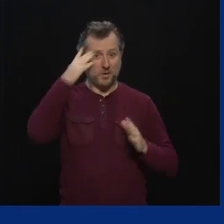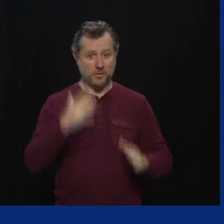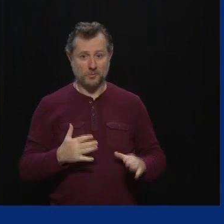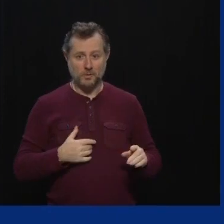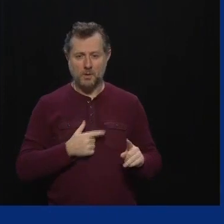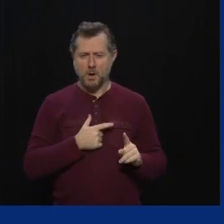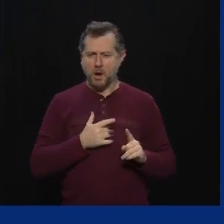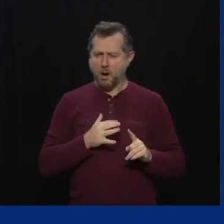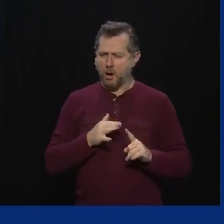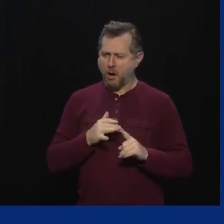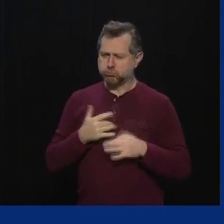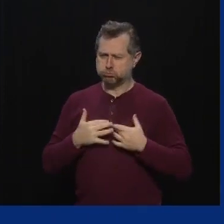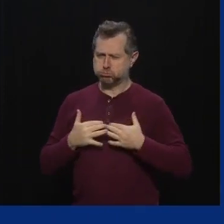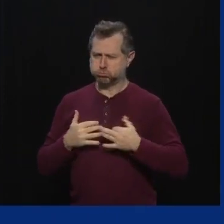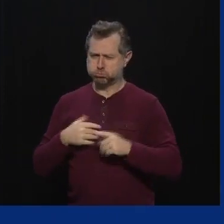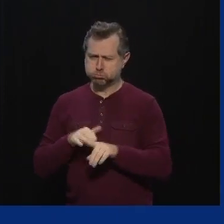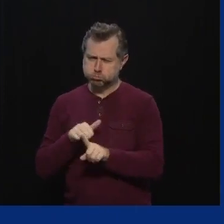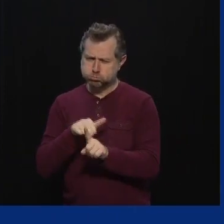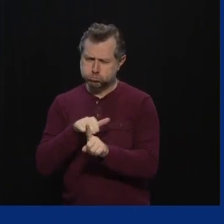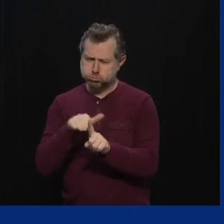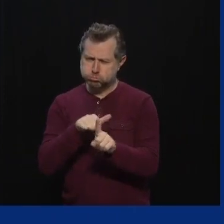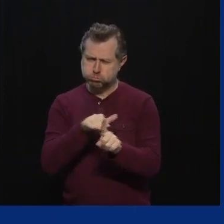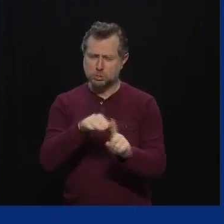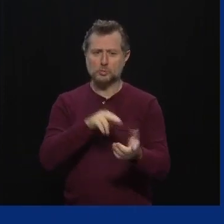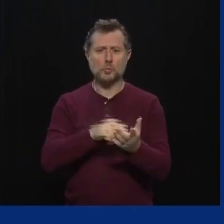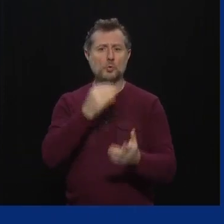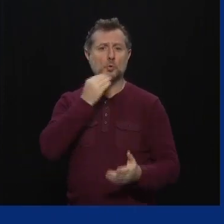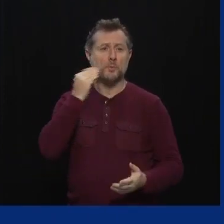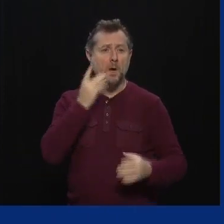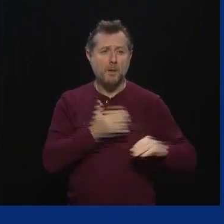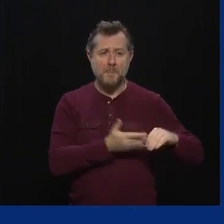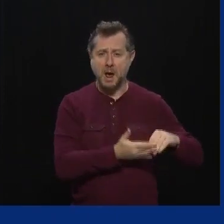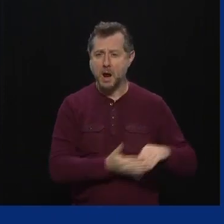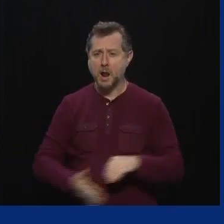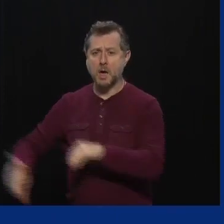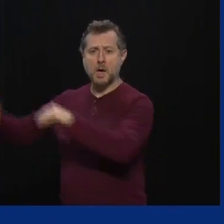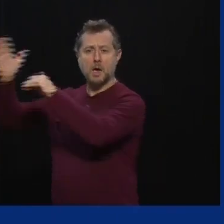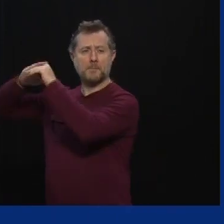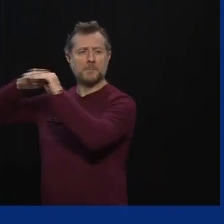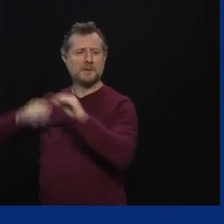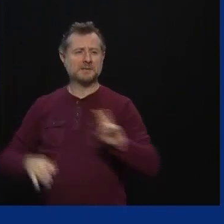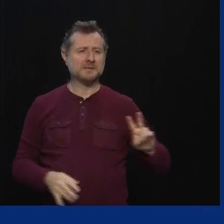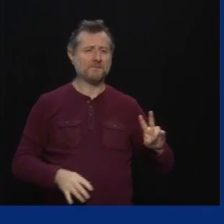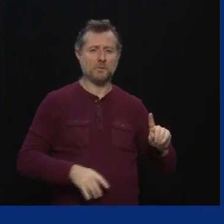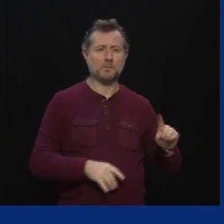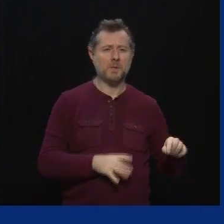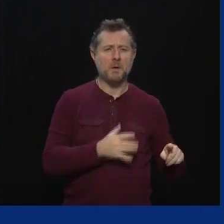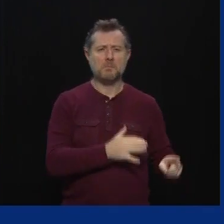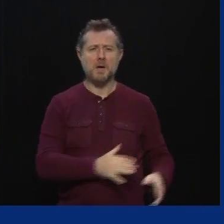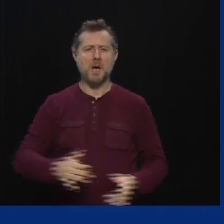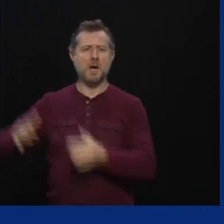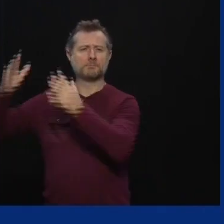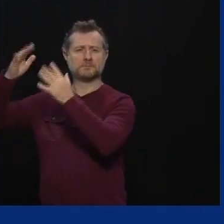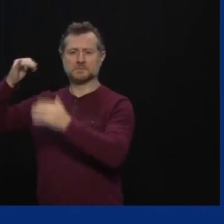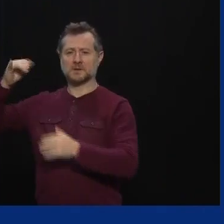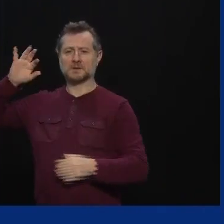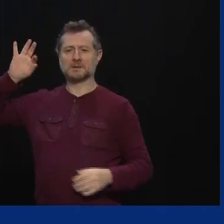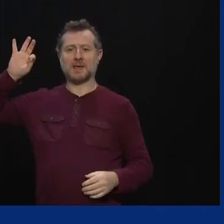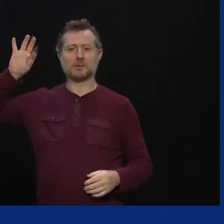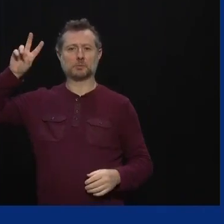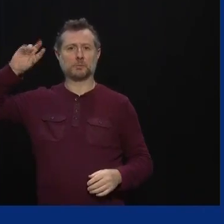been doing with nursing homes. You can see the rate going from 71% to 92%, at least one